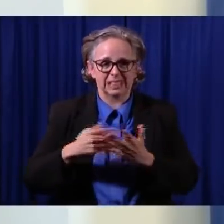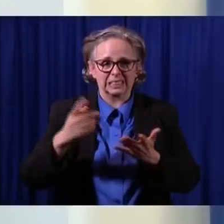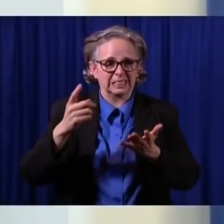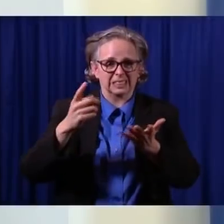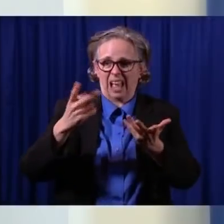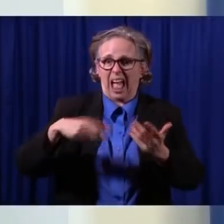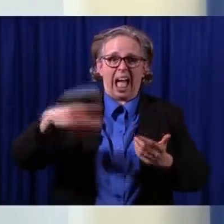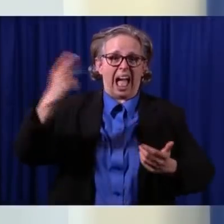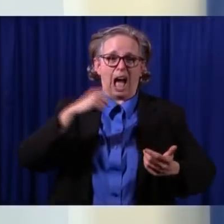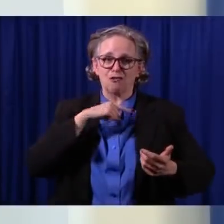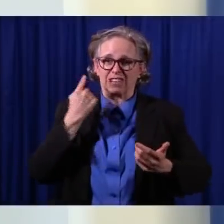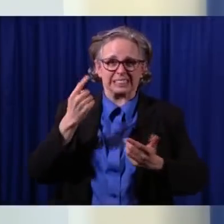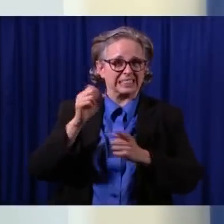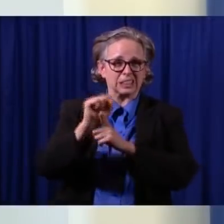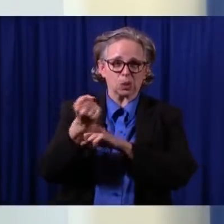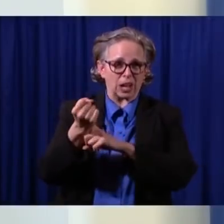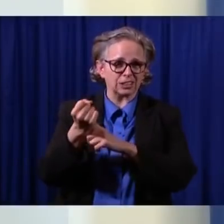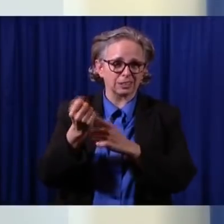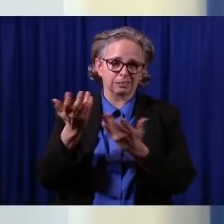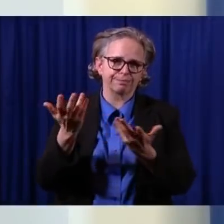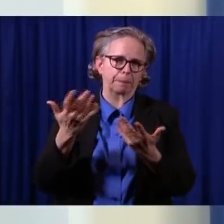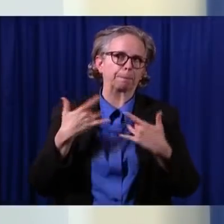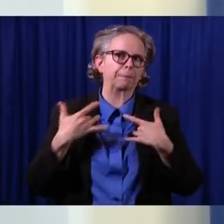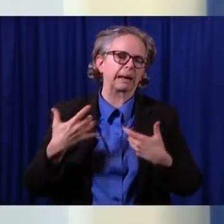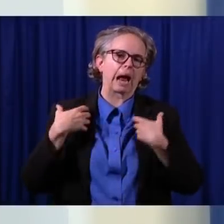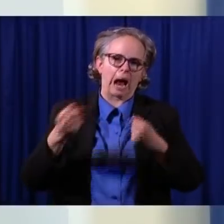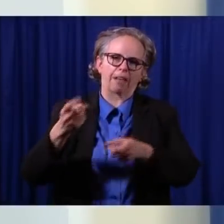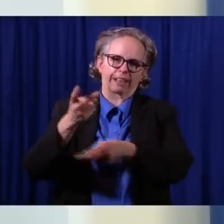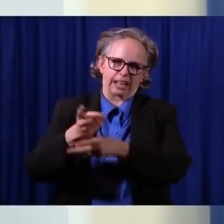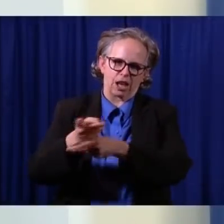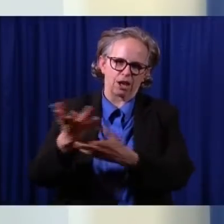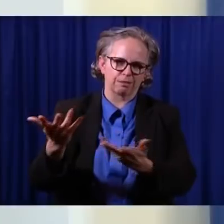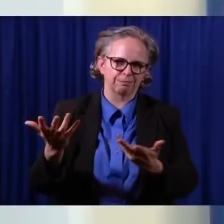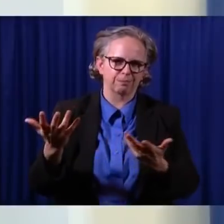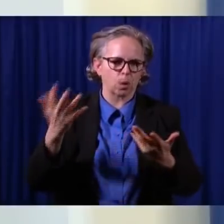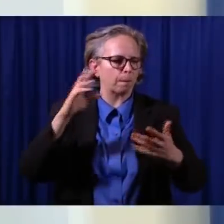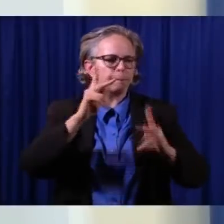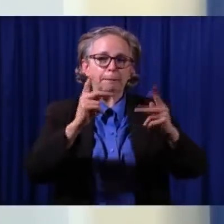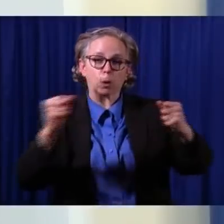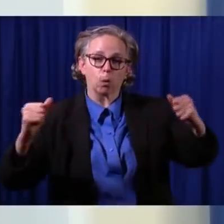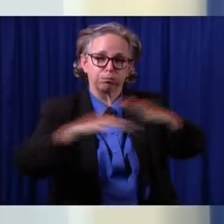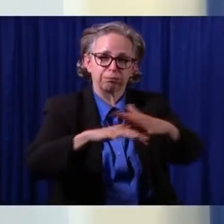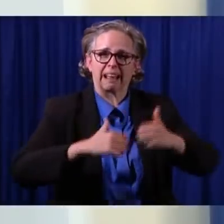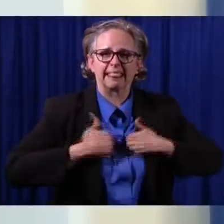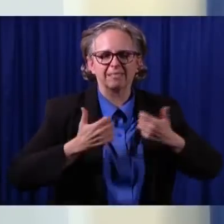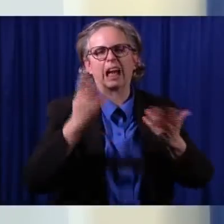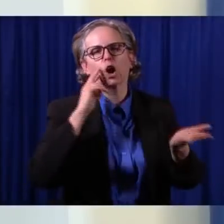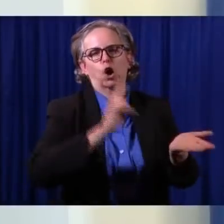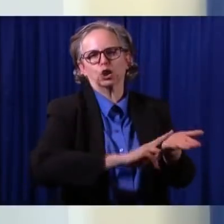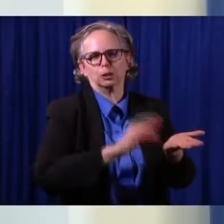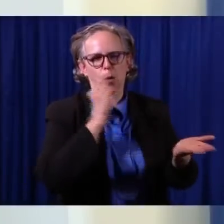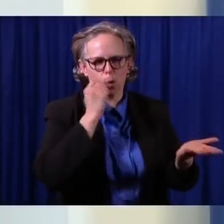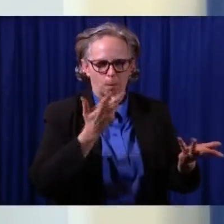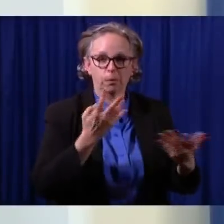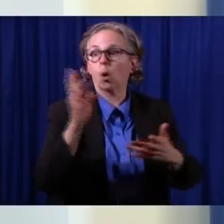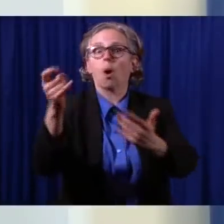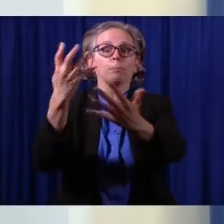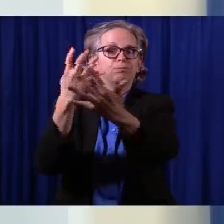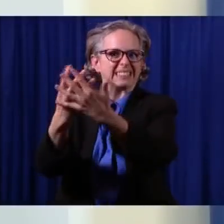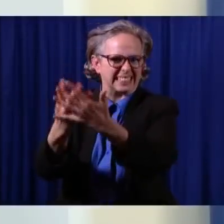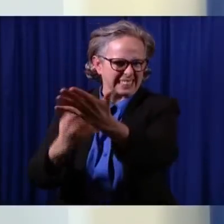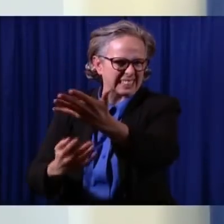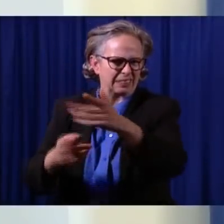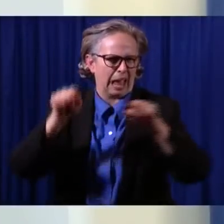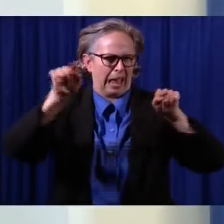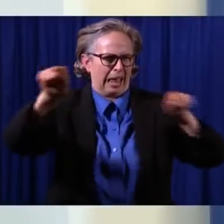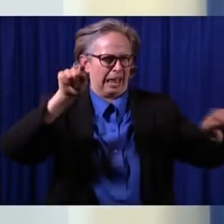be, you know, in healthcare settings, in congregate settings, like nursing homes, like prisons, you know, even